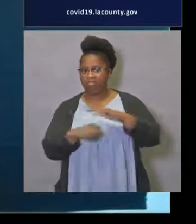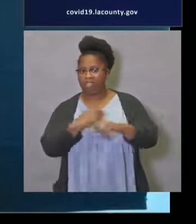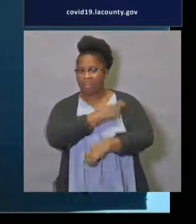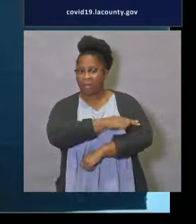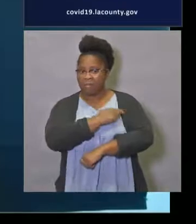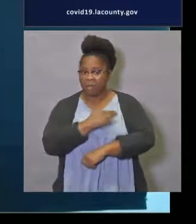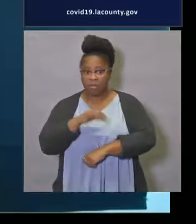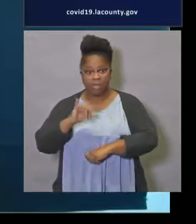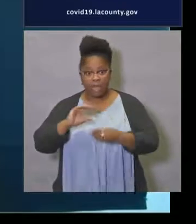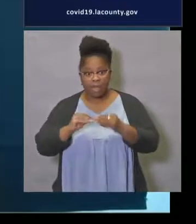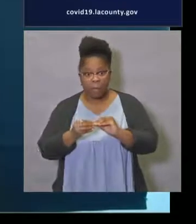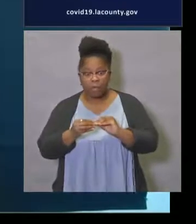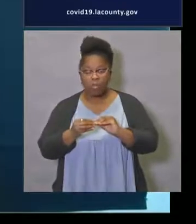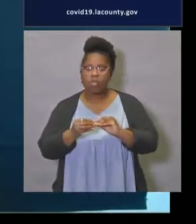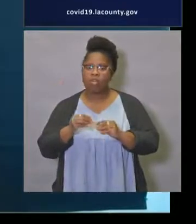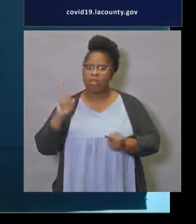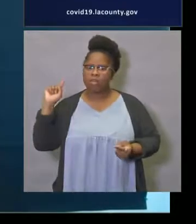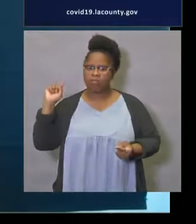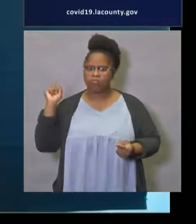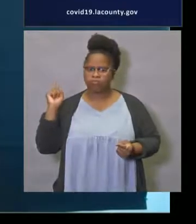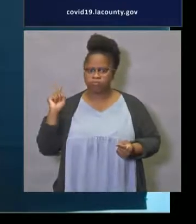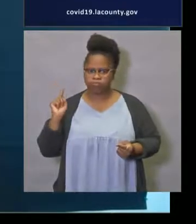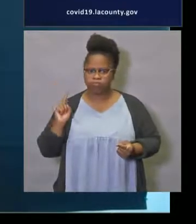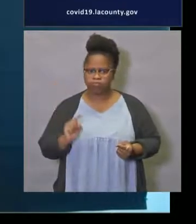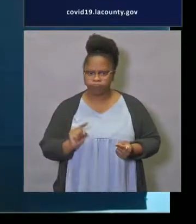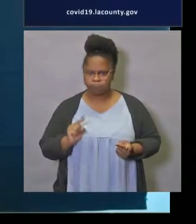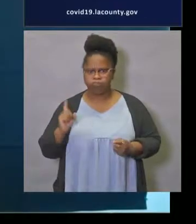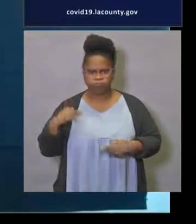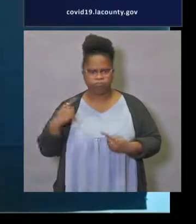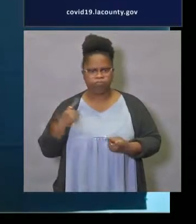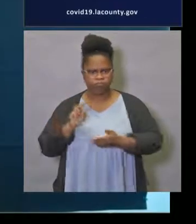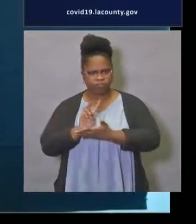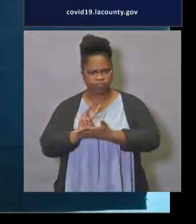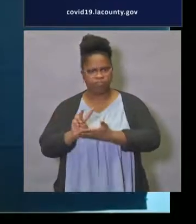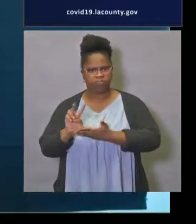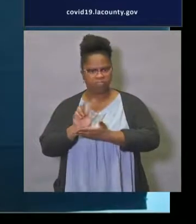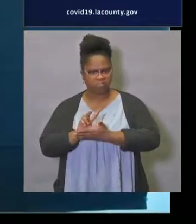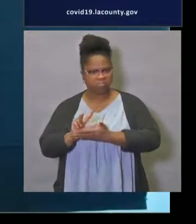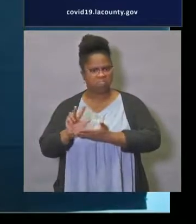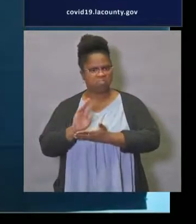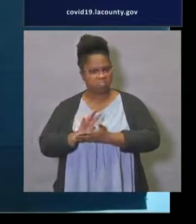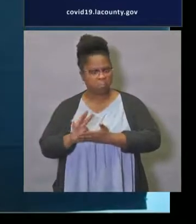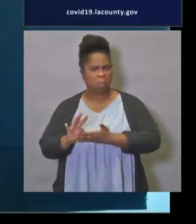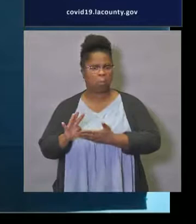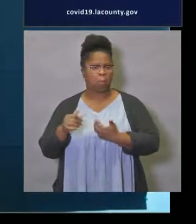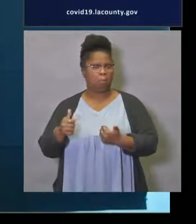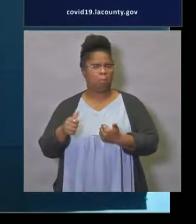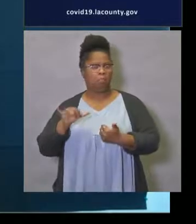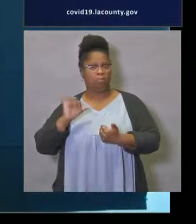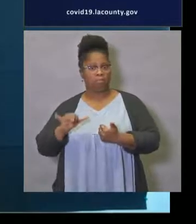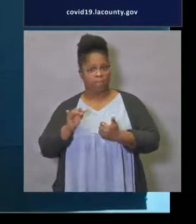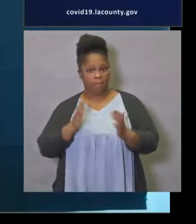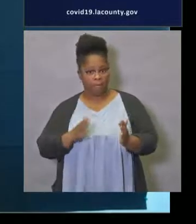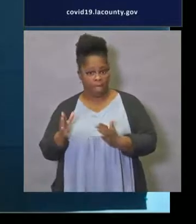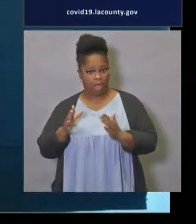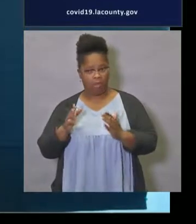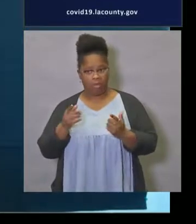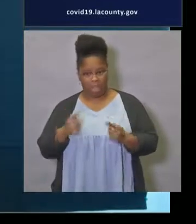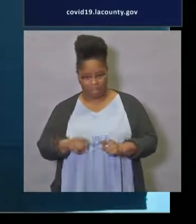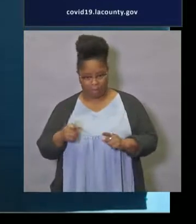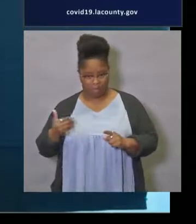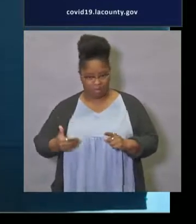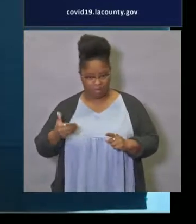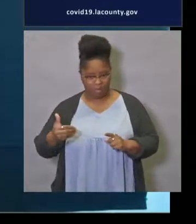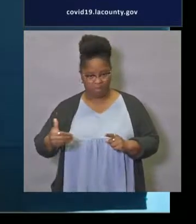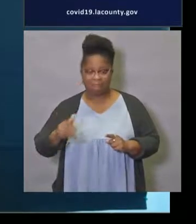has continued to steadily decline over the last several weeks. And based on this pattern of hospitalizations, we expect that the demand for